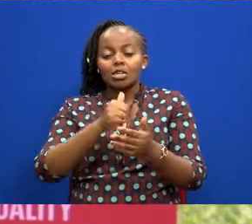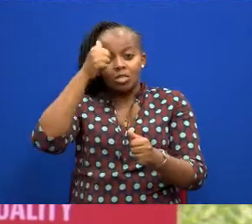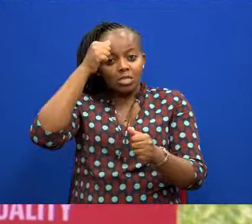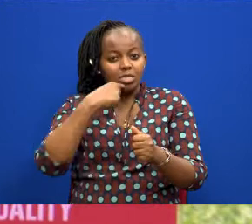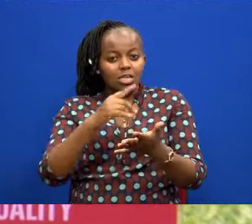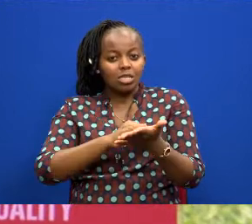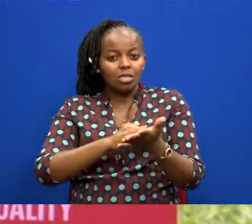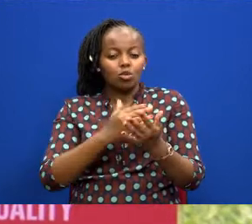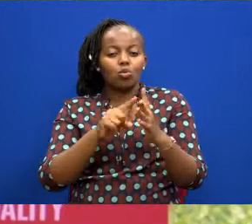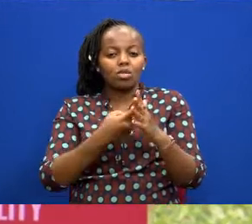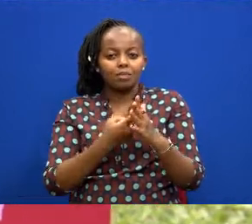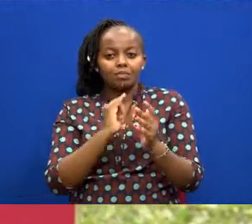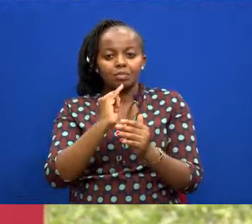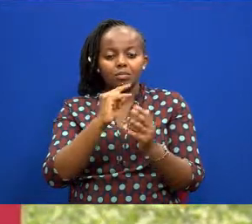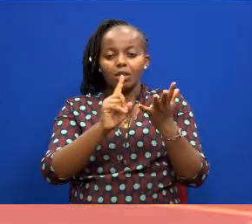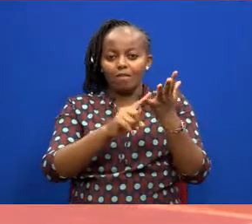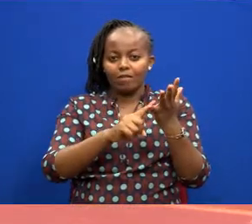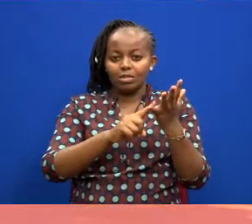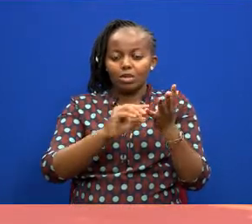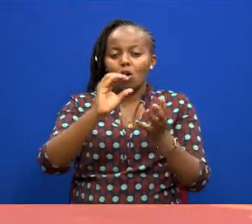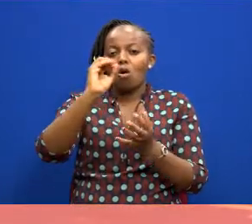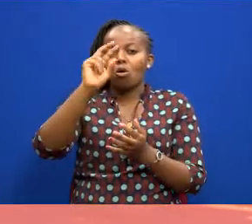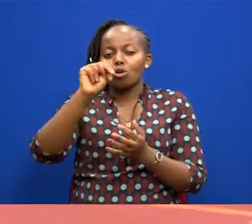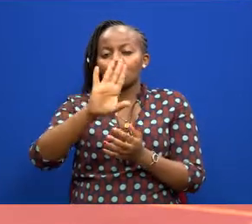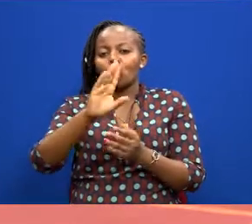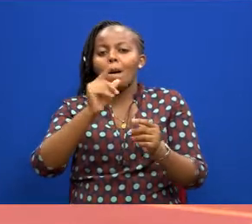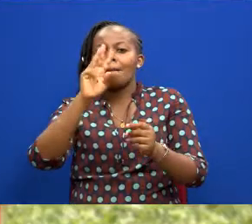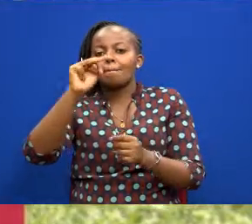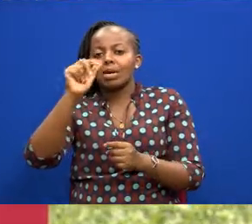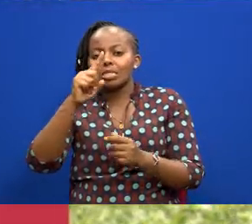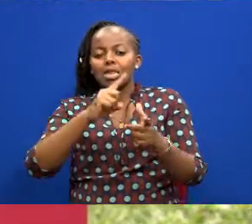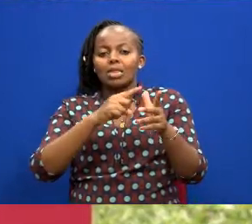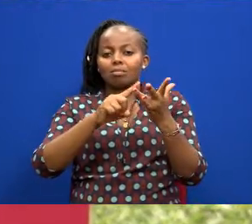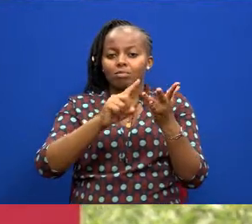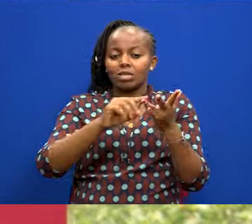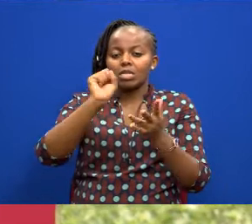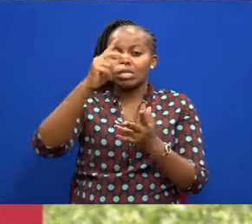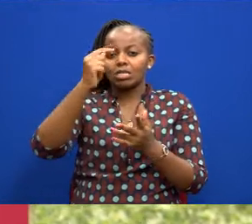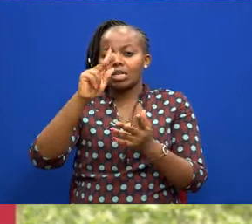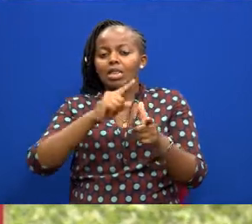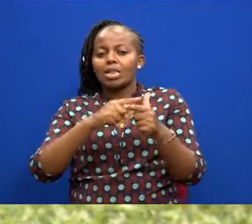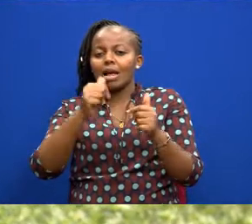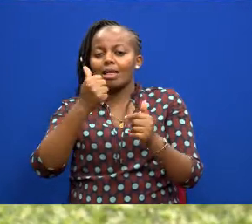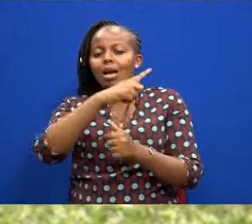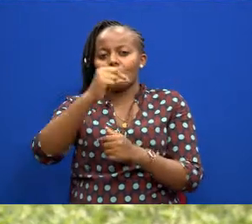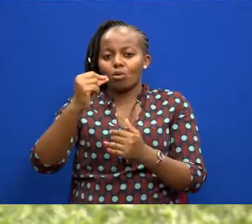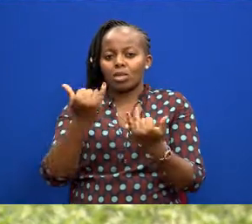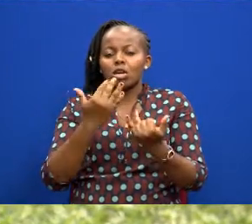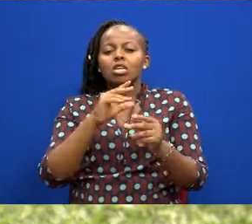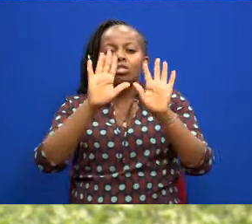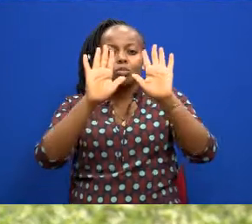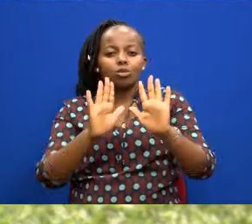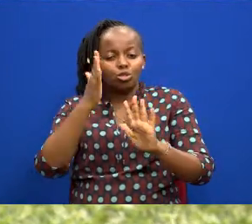The second command is set. The third command is go. We have to get the